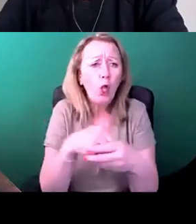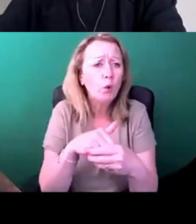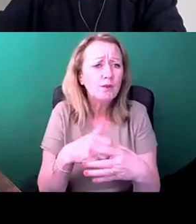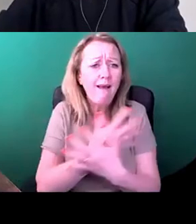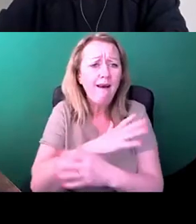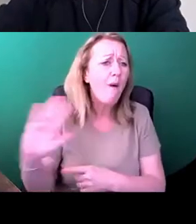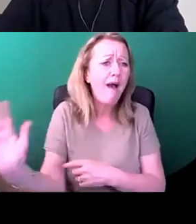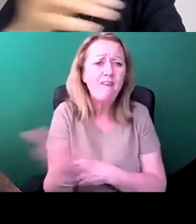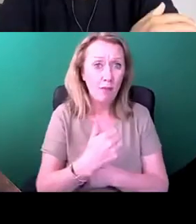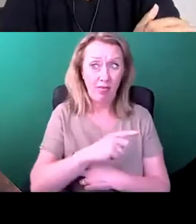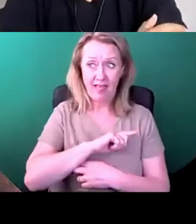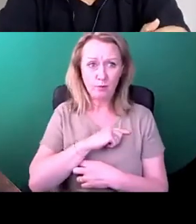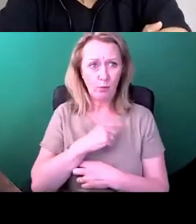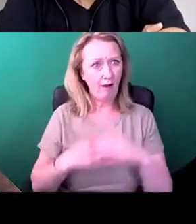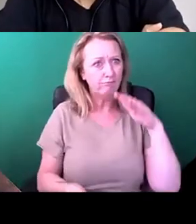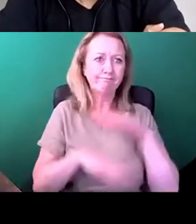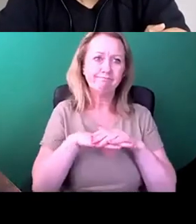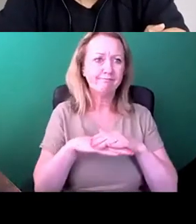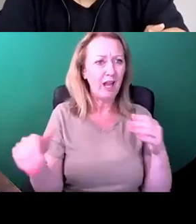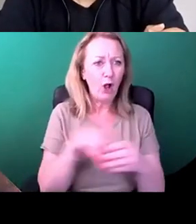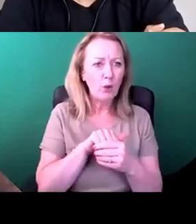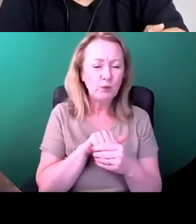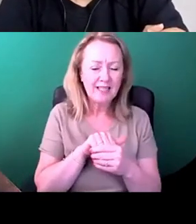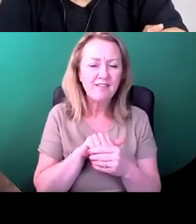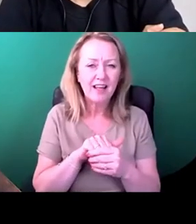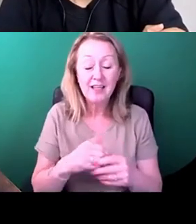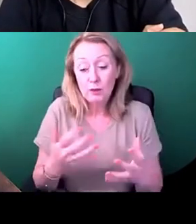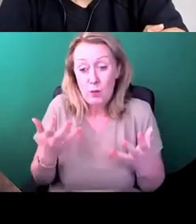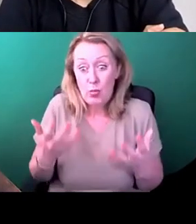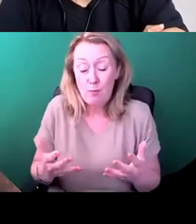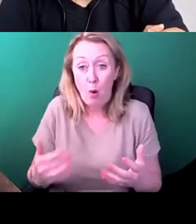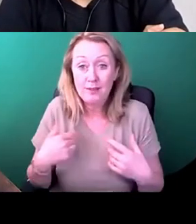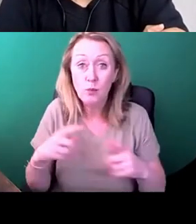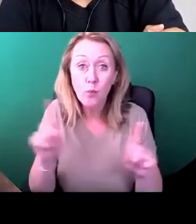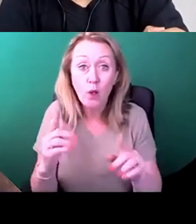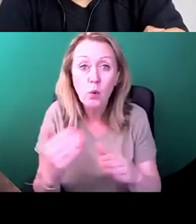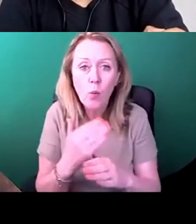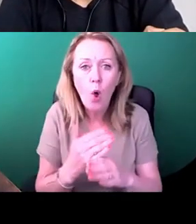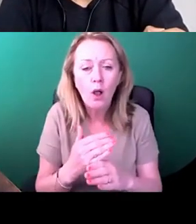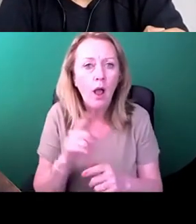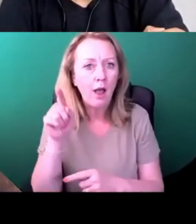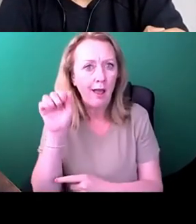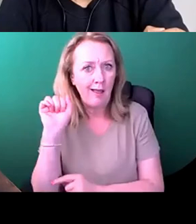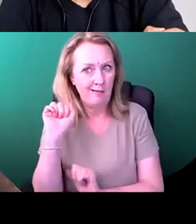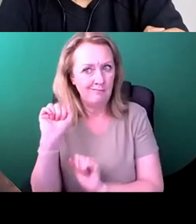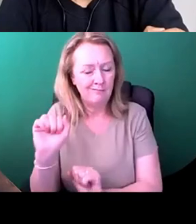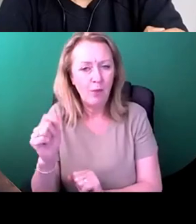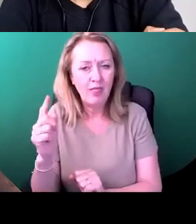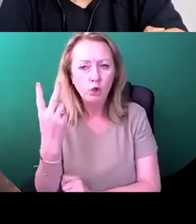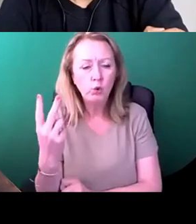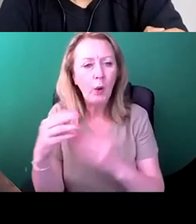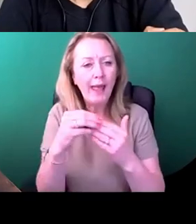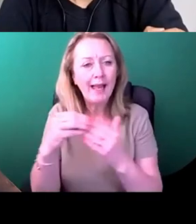so inclusive." Now, the piece we're working on at this time is with our two wonderful leading dancers, Roger